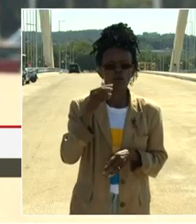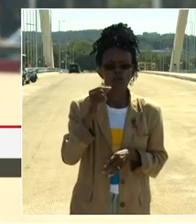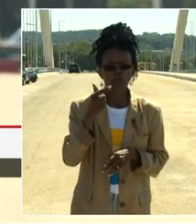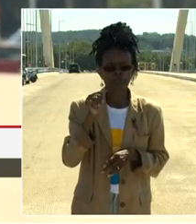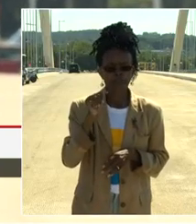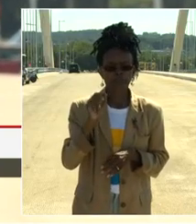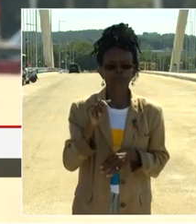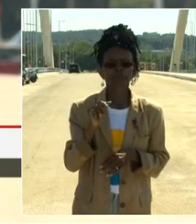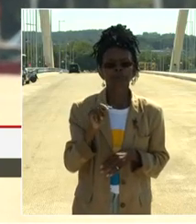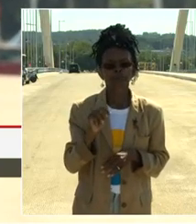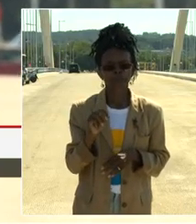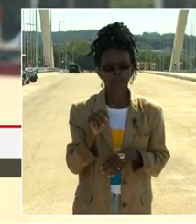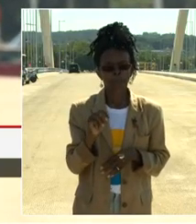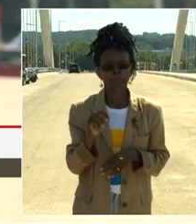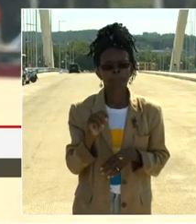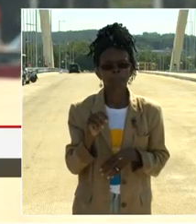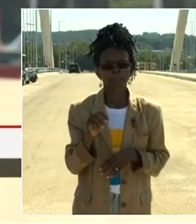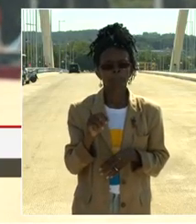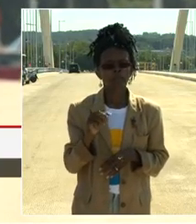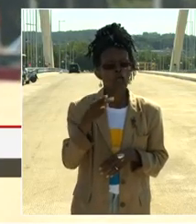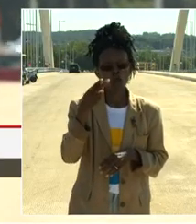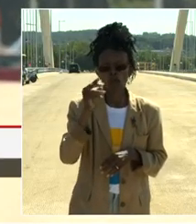Council,